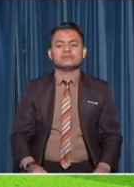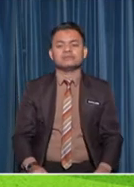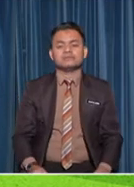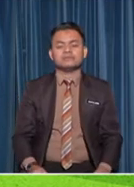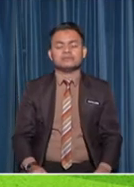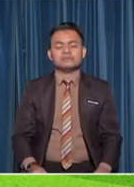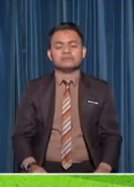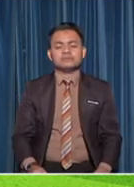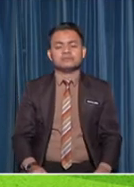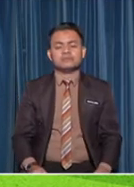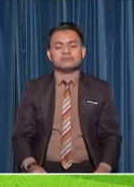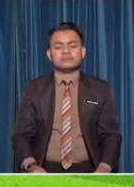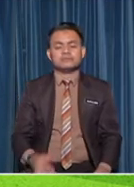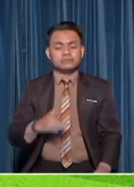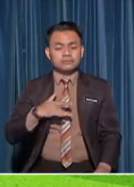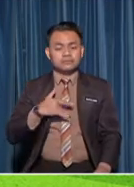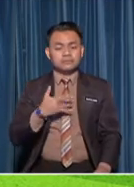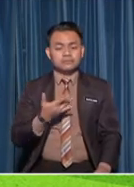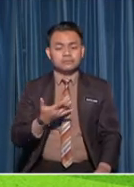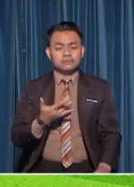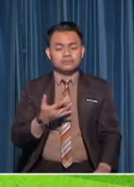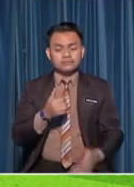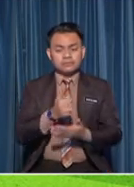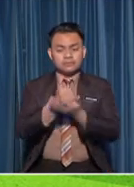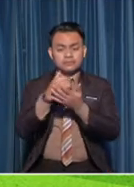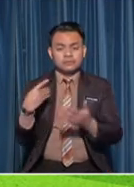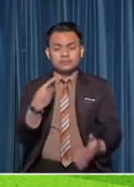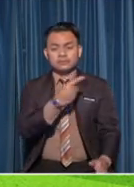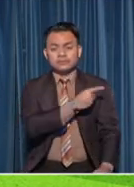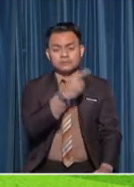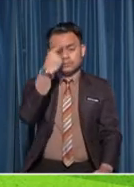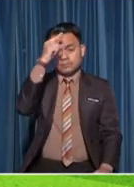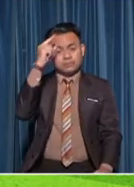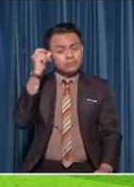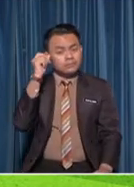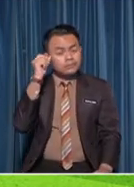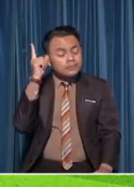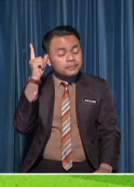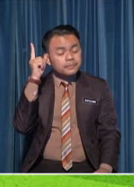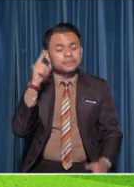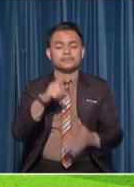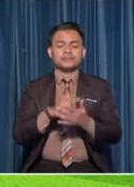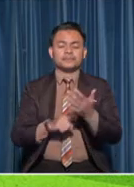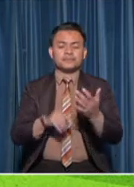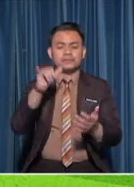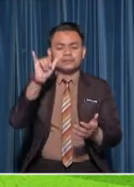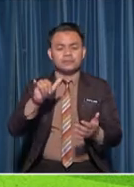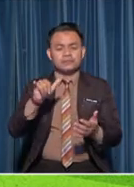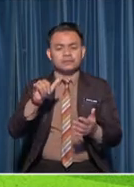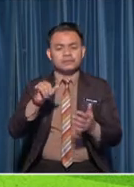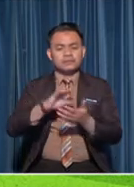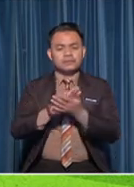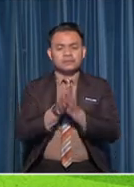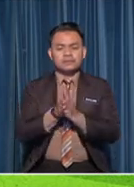Our senses help us to understand what is happening around us.